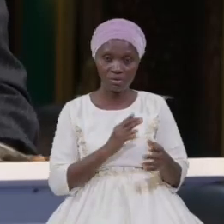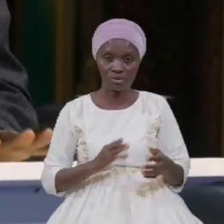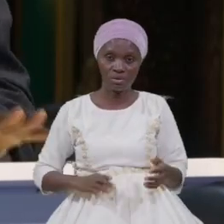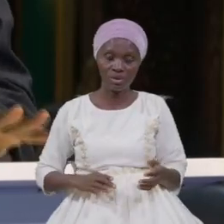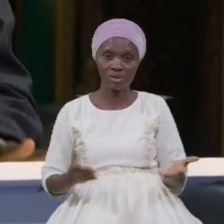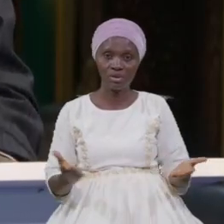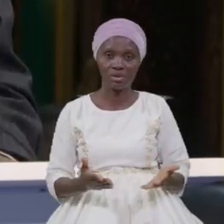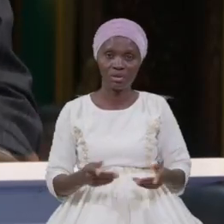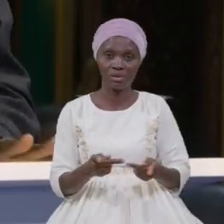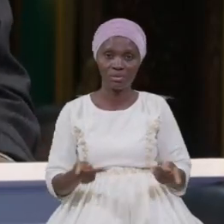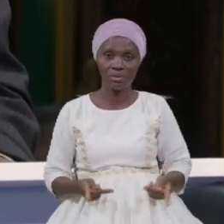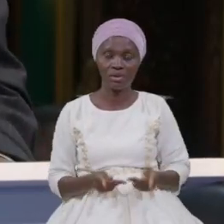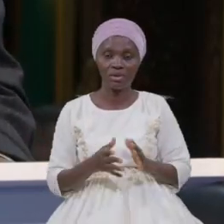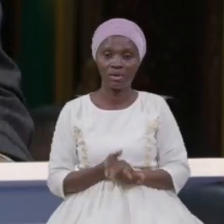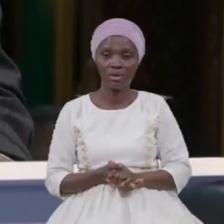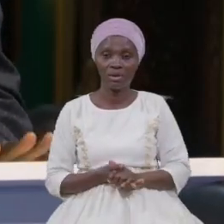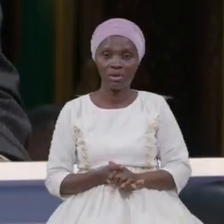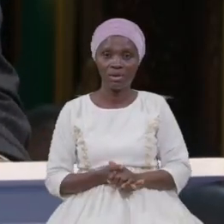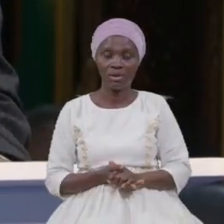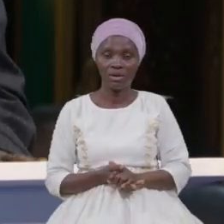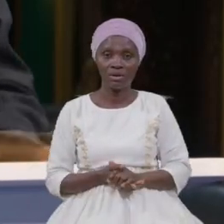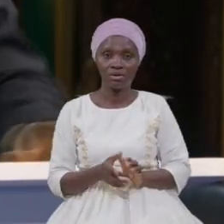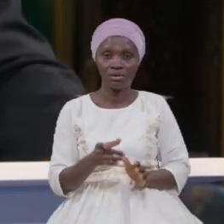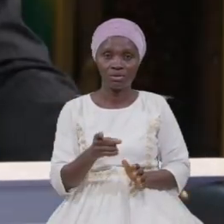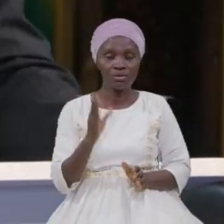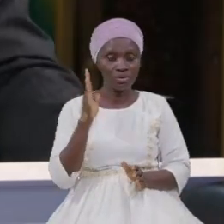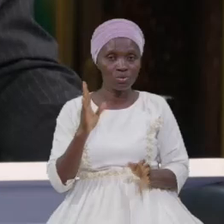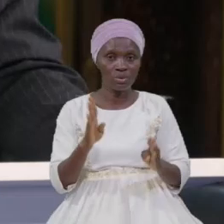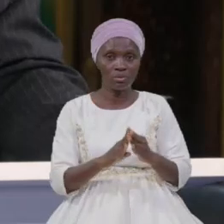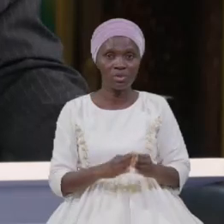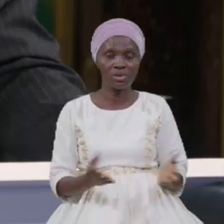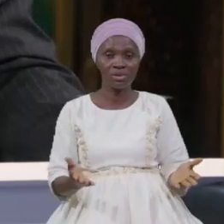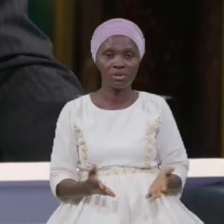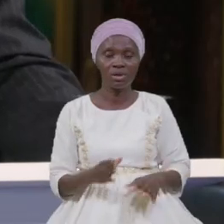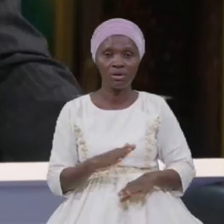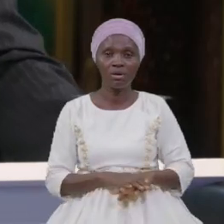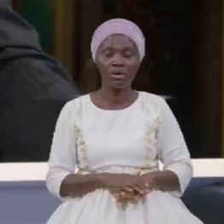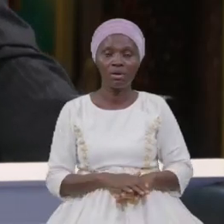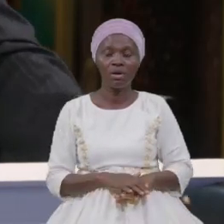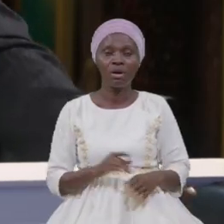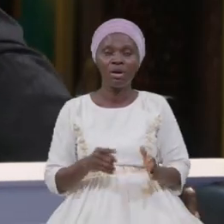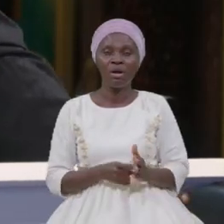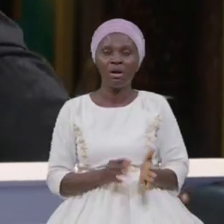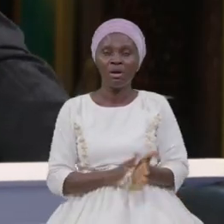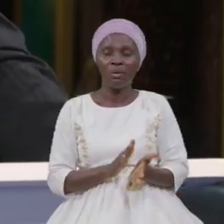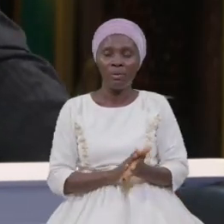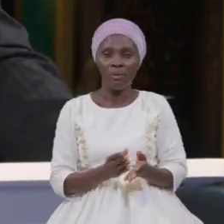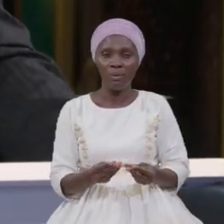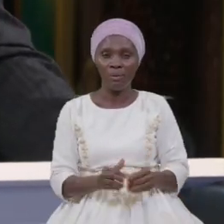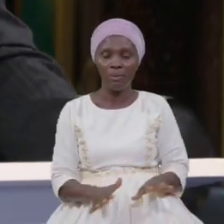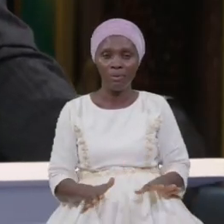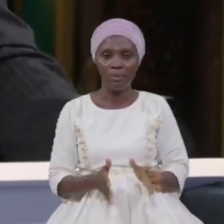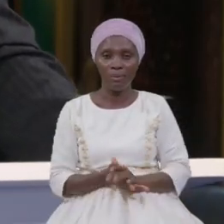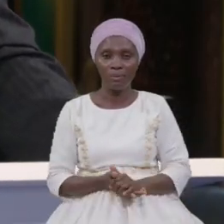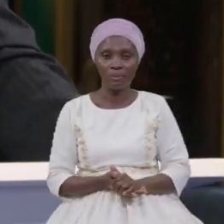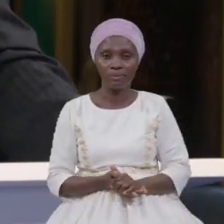this school ground, Alpha location, we'll have this lunch up